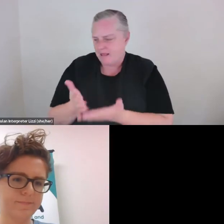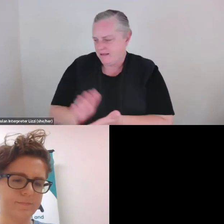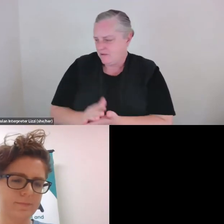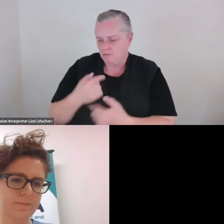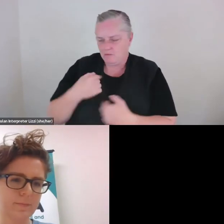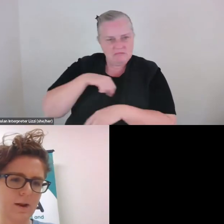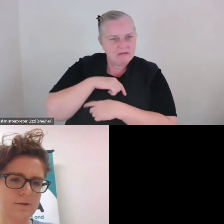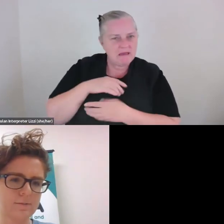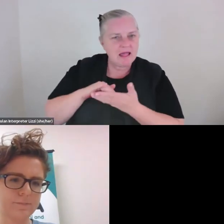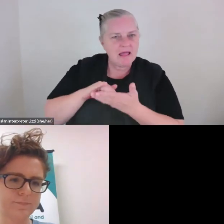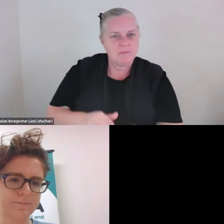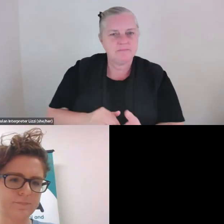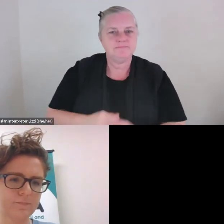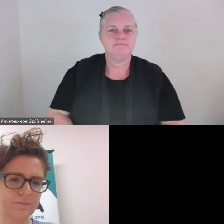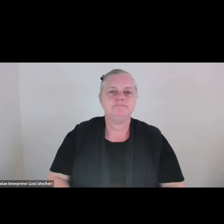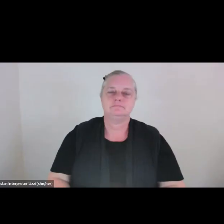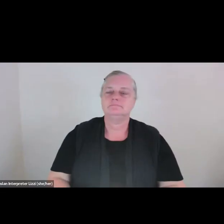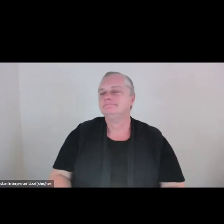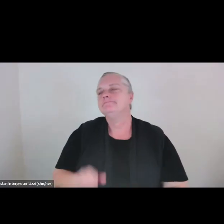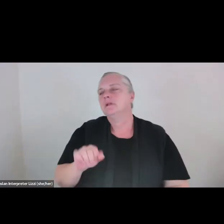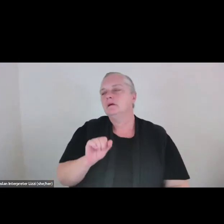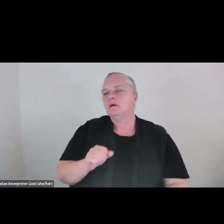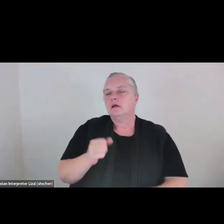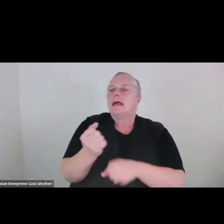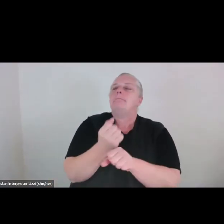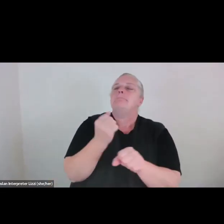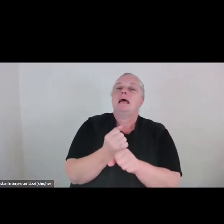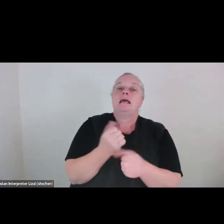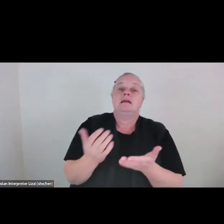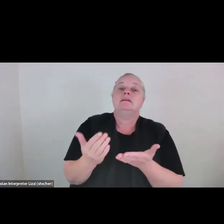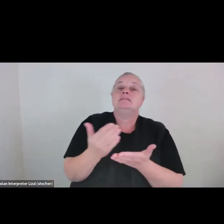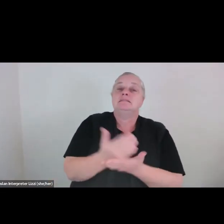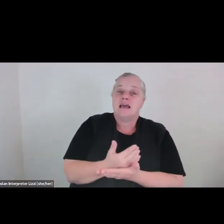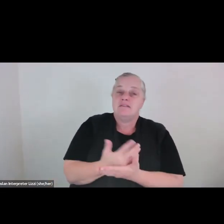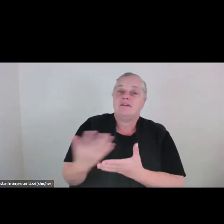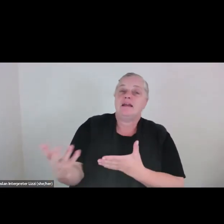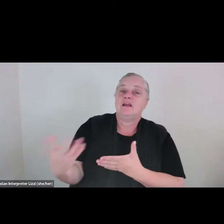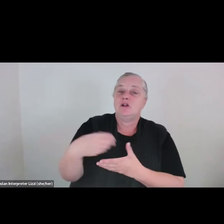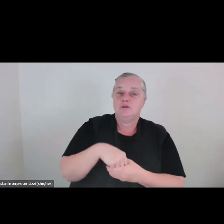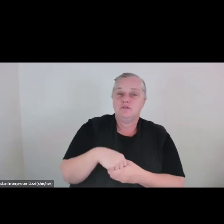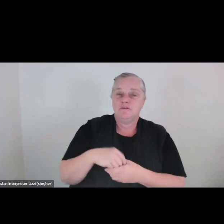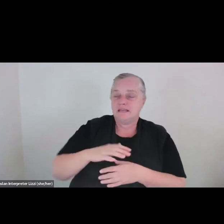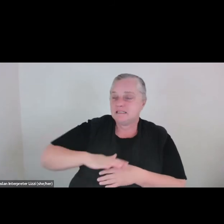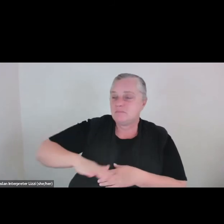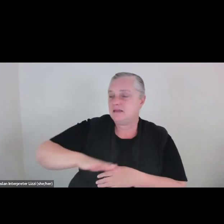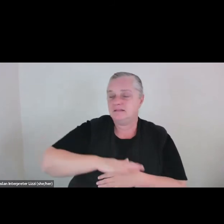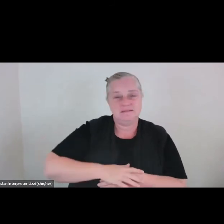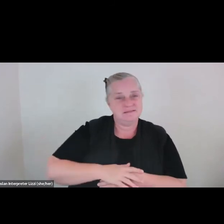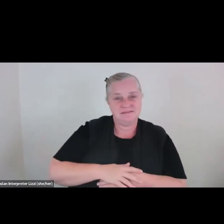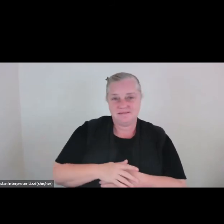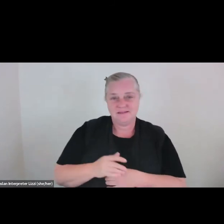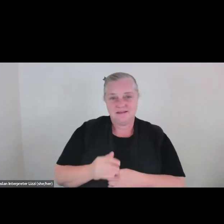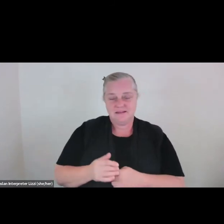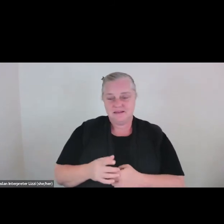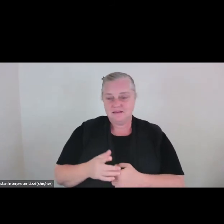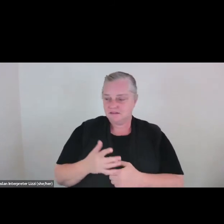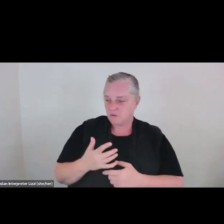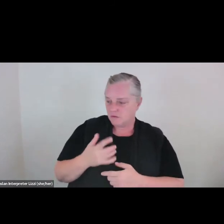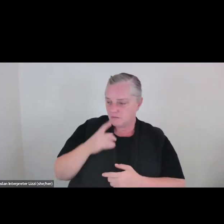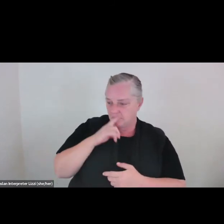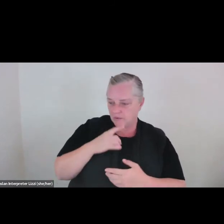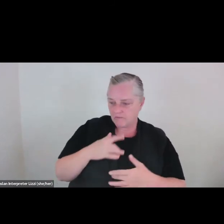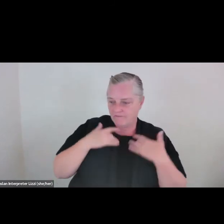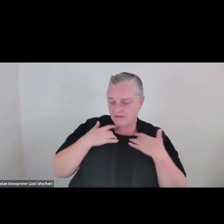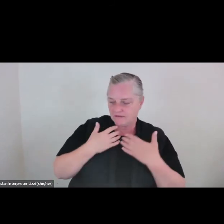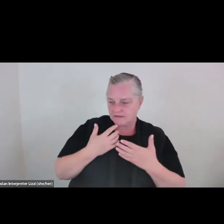really about creating safe and inclusive spaces for people to disclose, their sort of gender identity. And so it might be about,